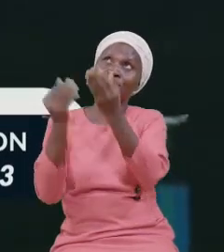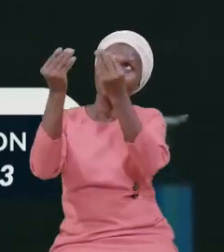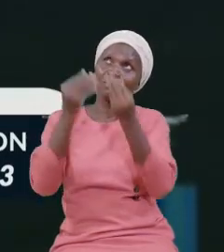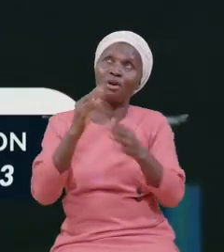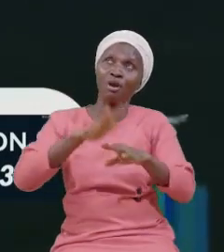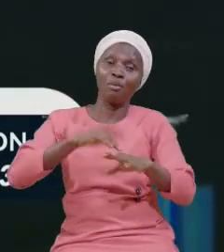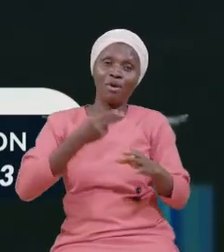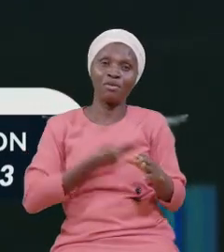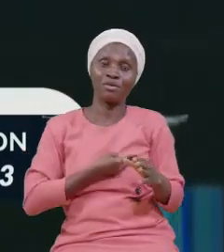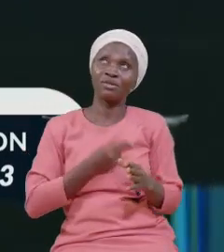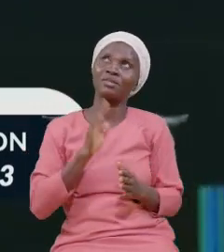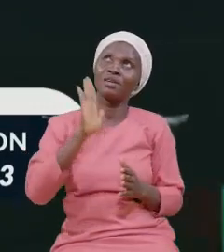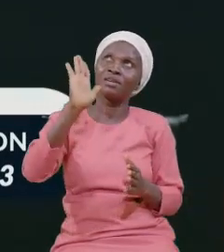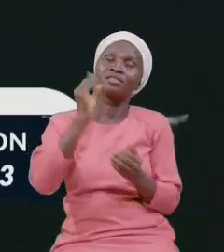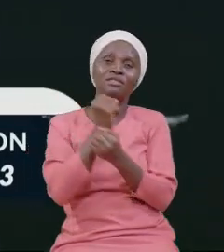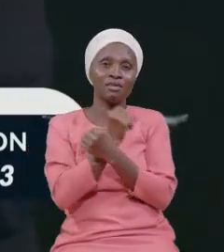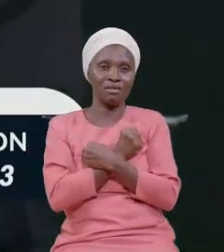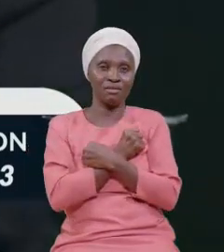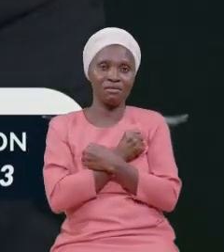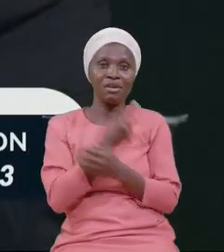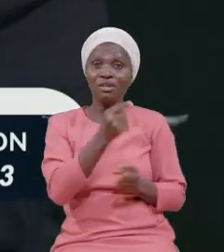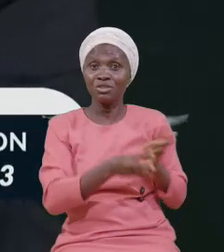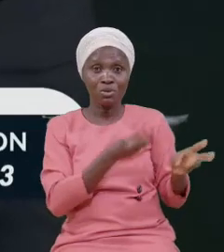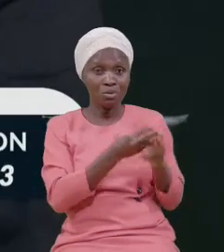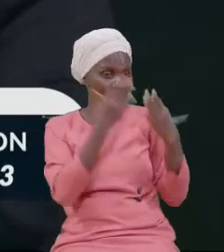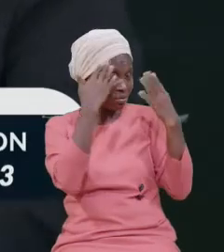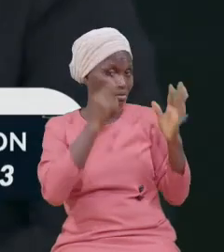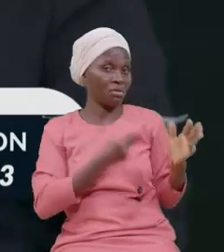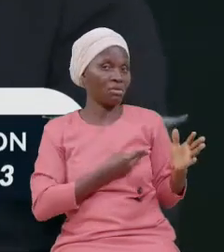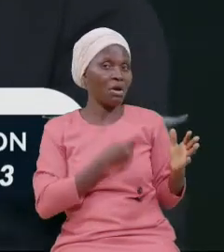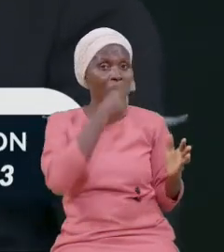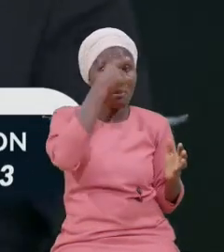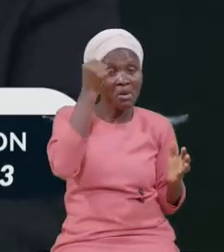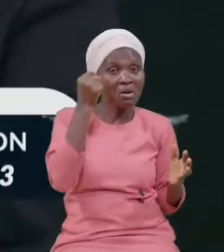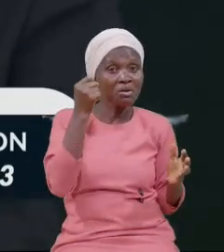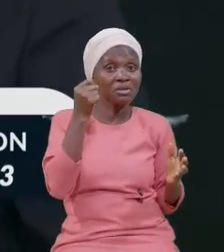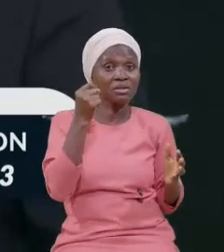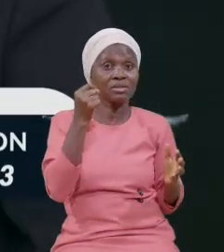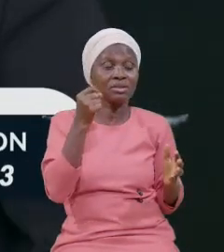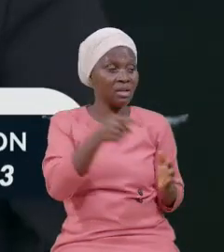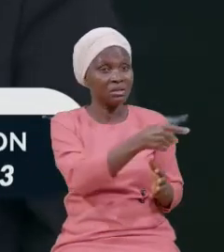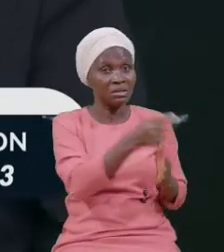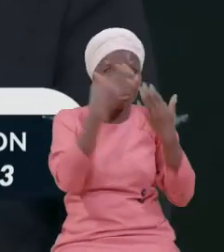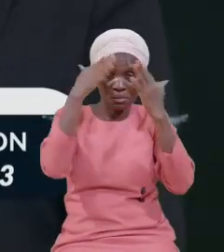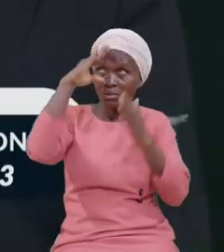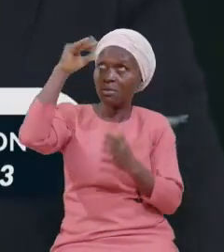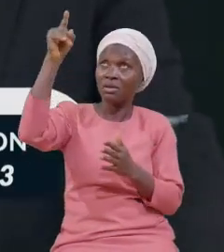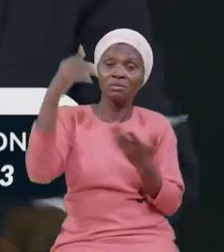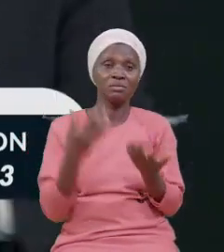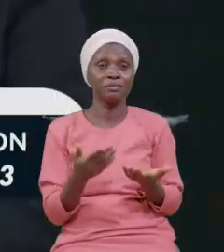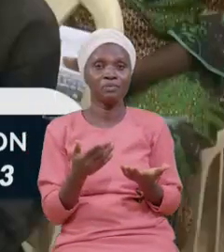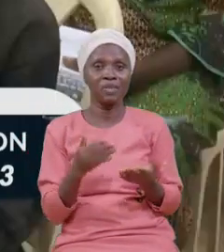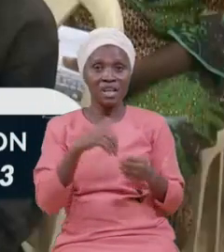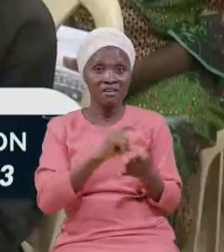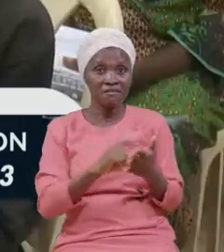his love. The world knoweth us not because it knew him not. Look at verse 2. In verse 2